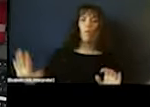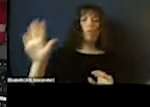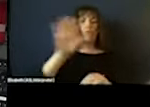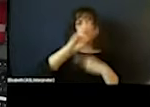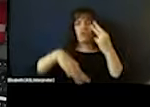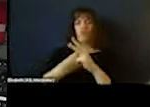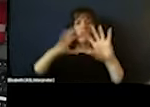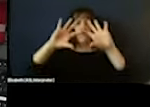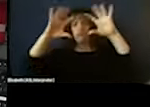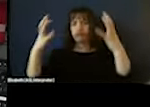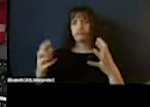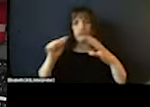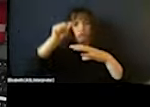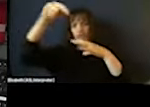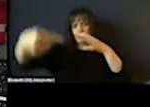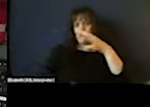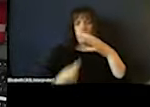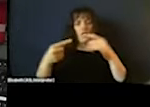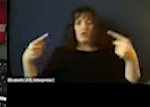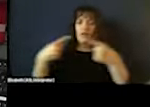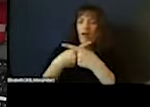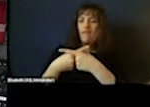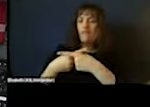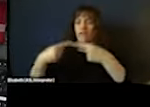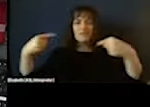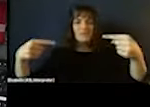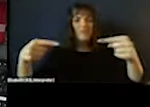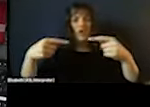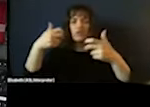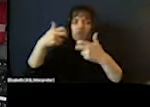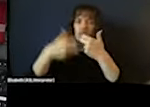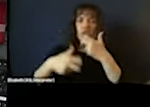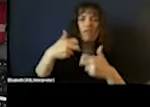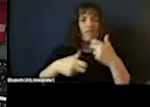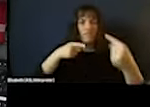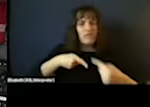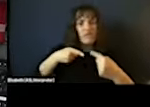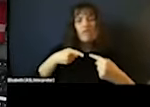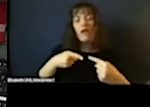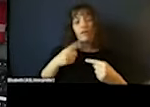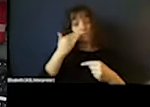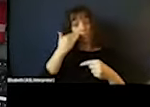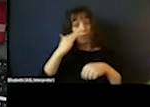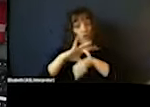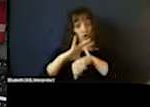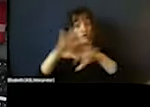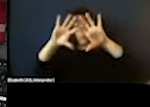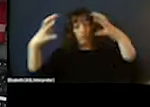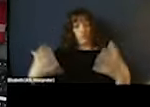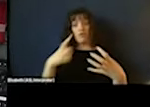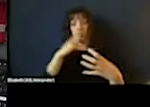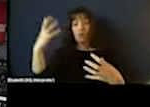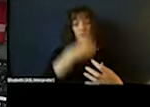going on. And we realize that earth is really beautiful, but in the same time, it's fragile. And a lot of animals and